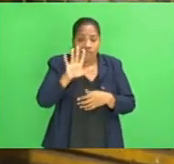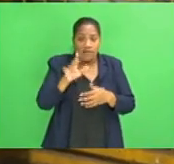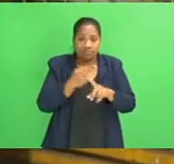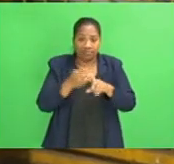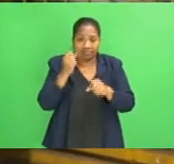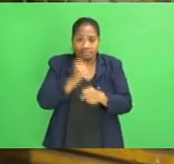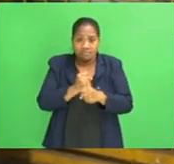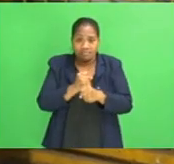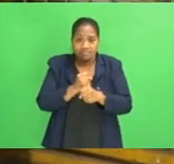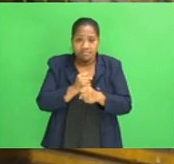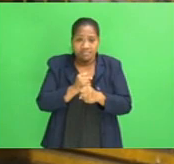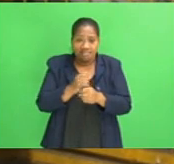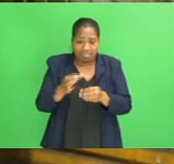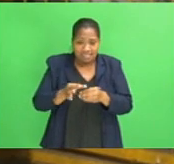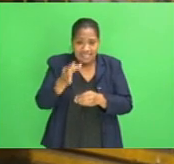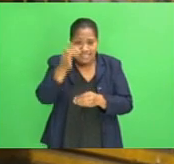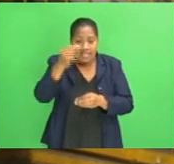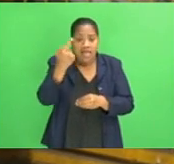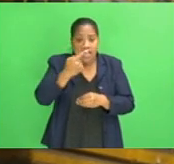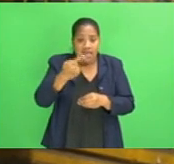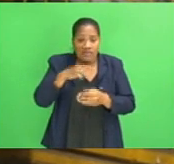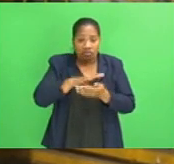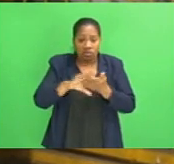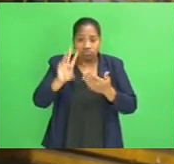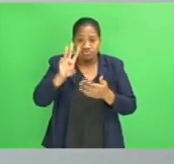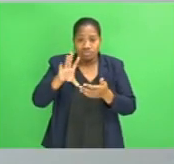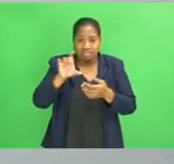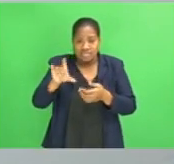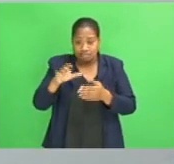from $11.03 to